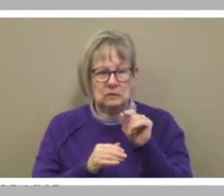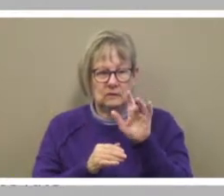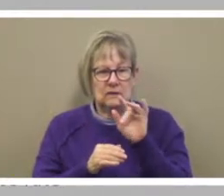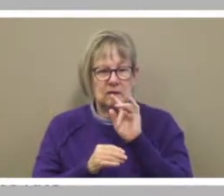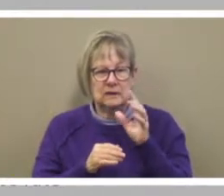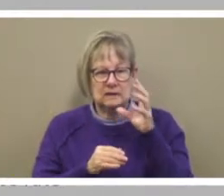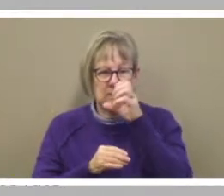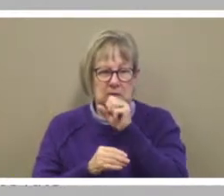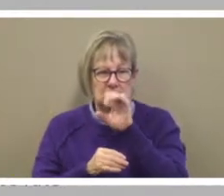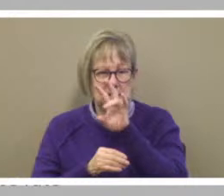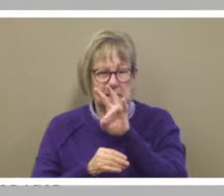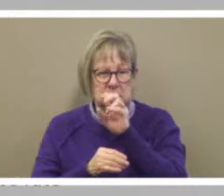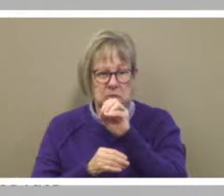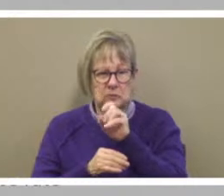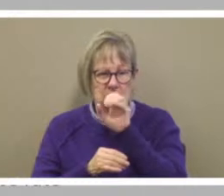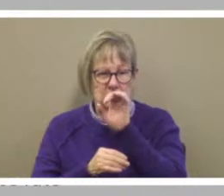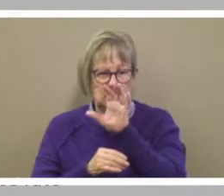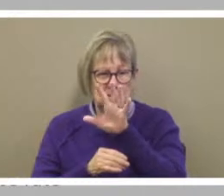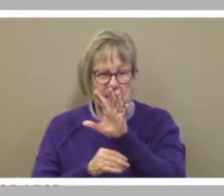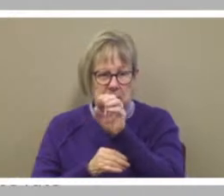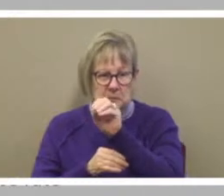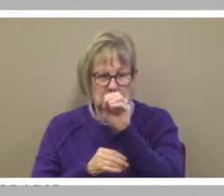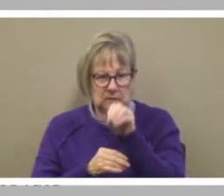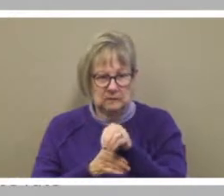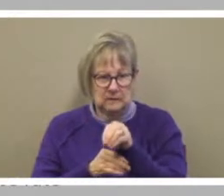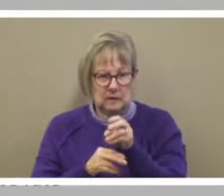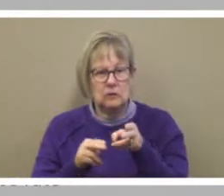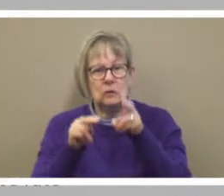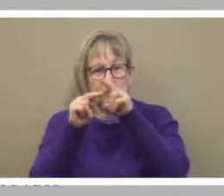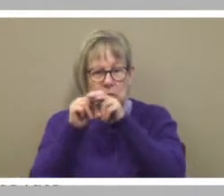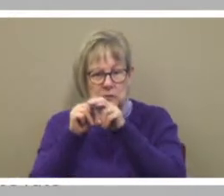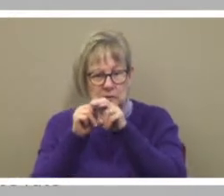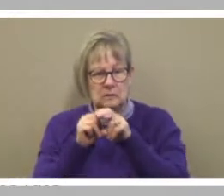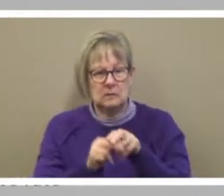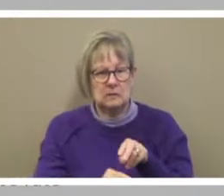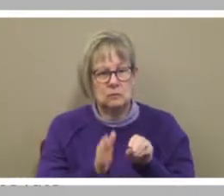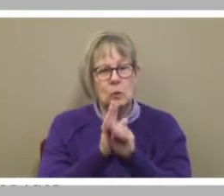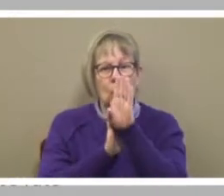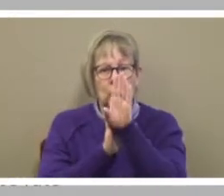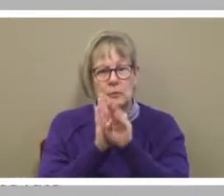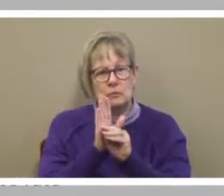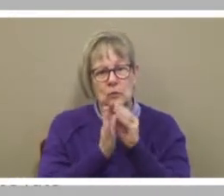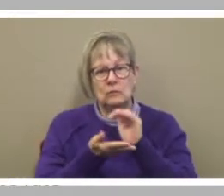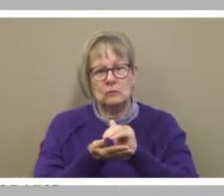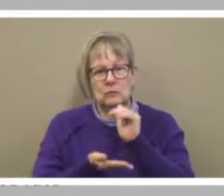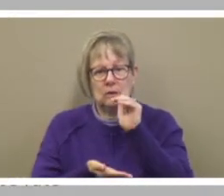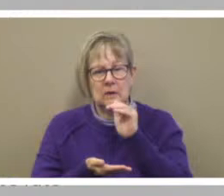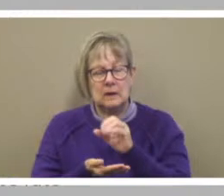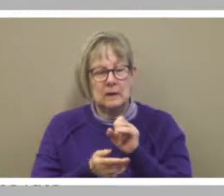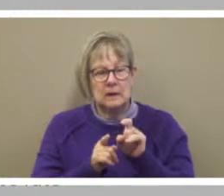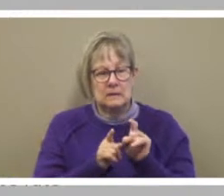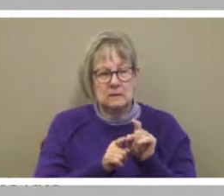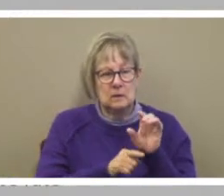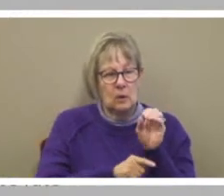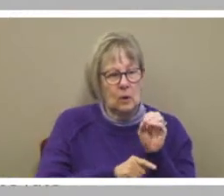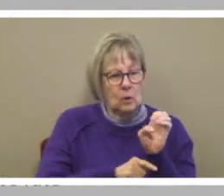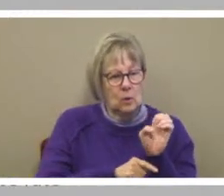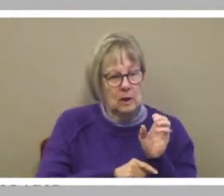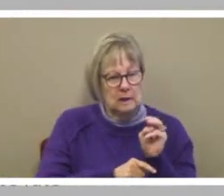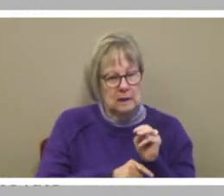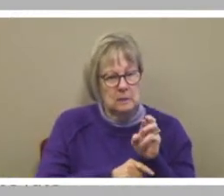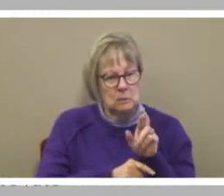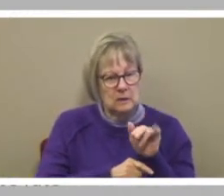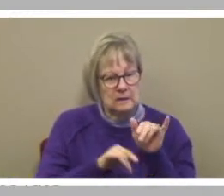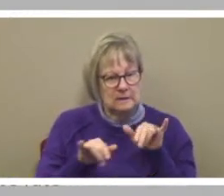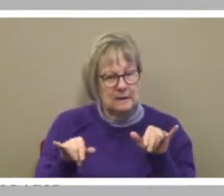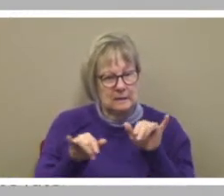estimate of 7.5%. And we'll see that in a later slide. As I mentioned, the O&M rate stays the same, and then we